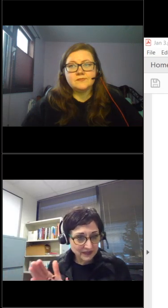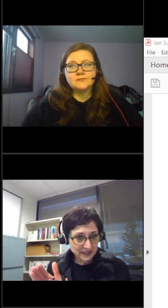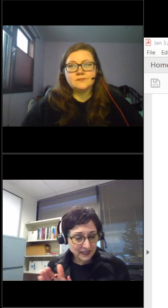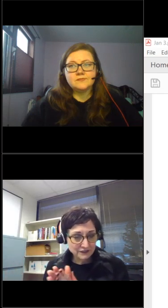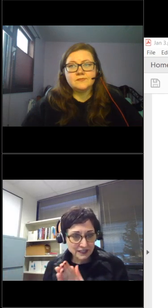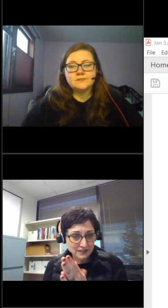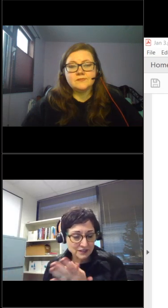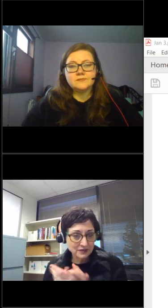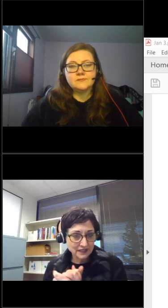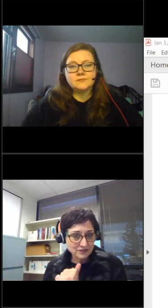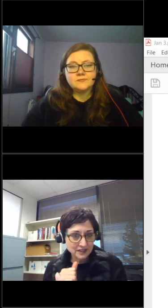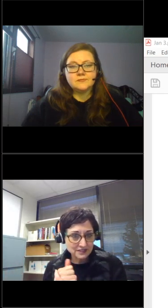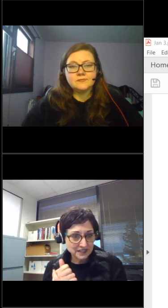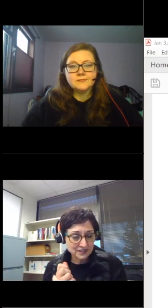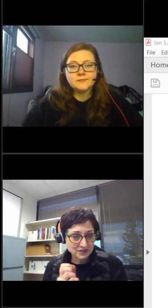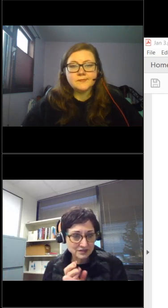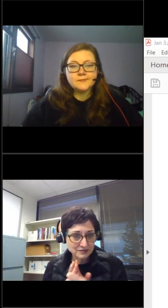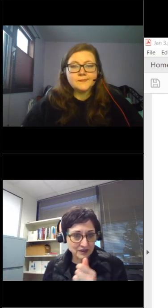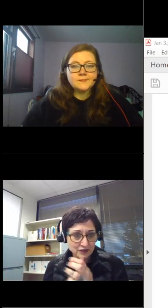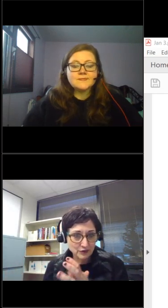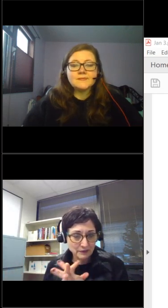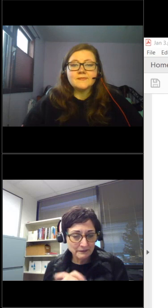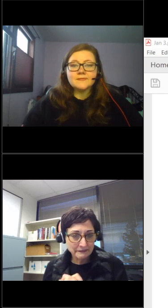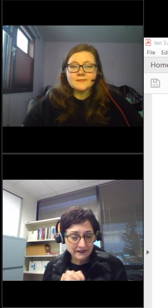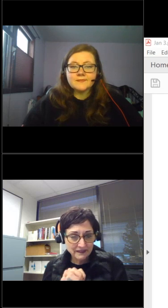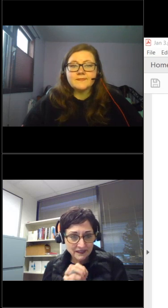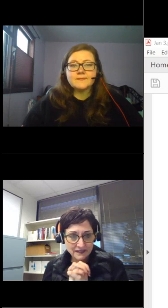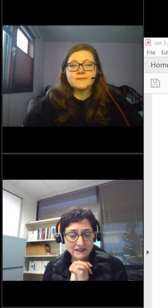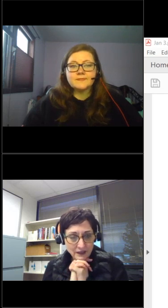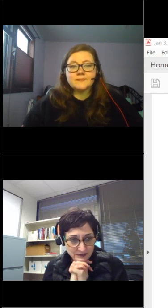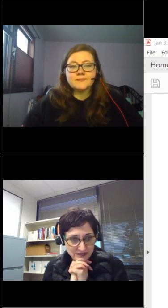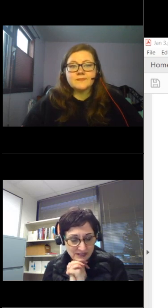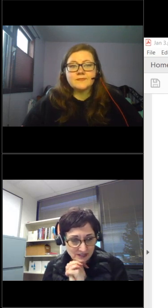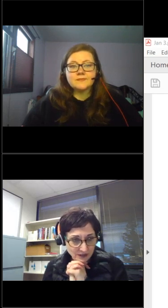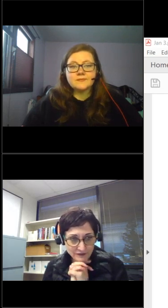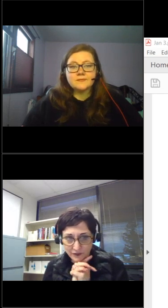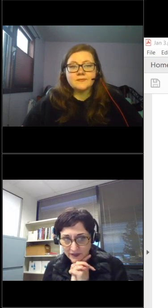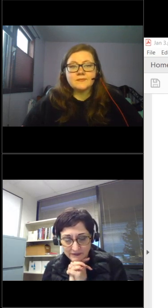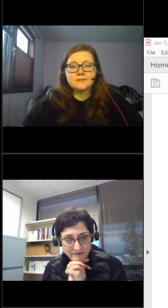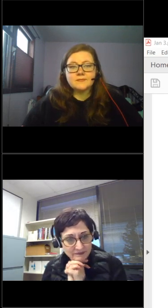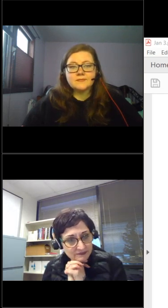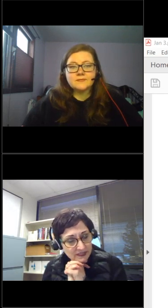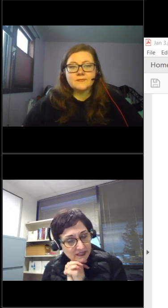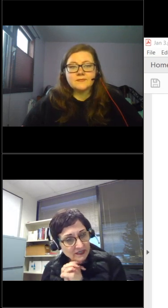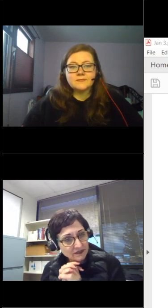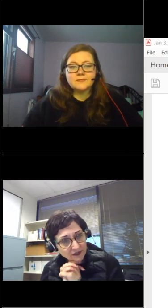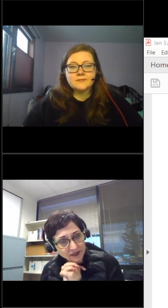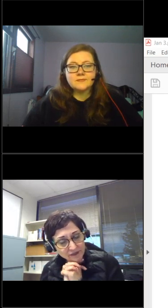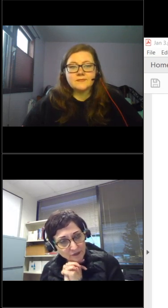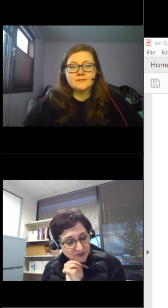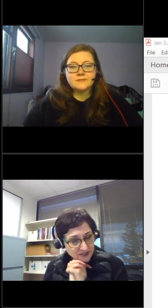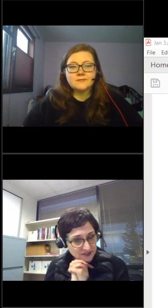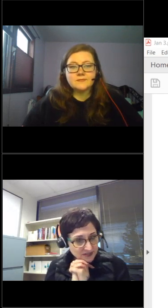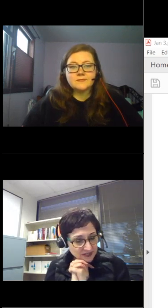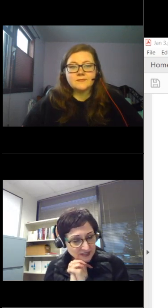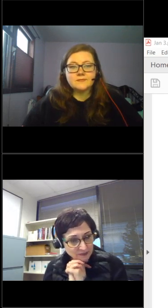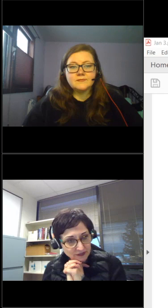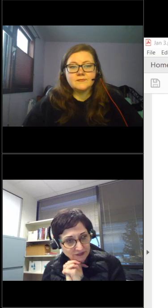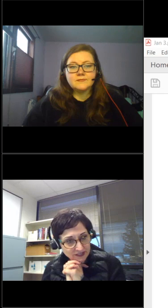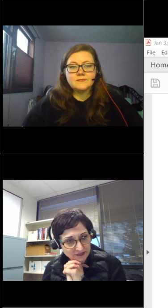so. If they can do electronic signatures with you, then I would say to go for it. If a person